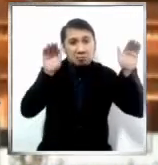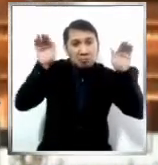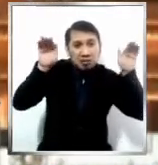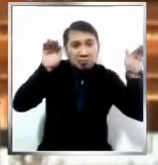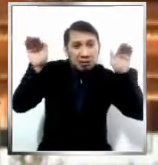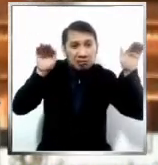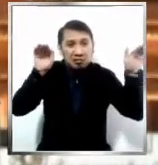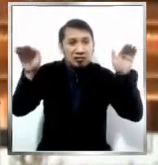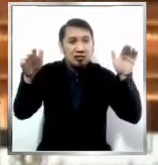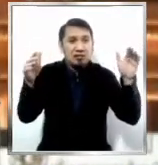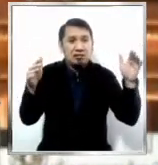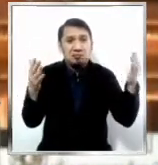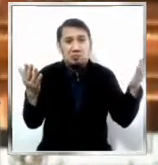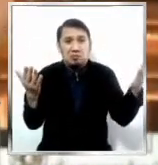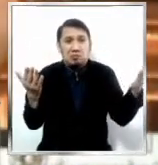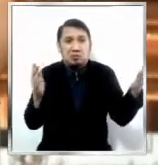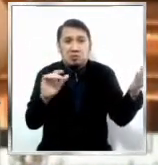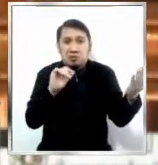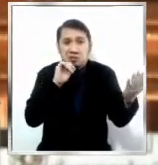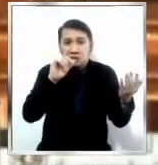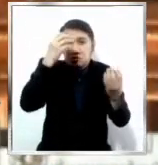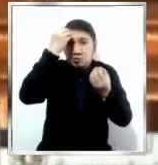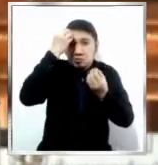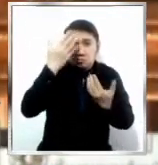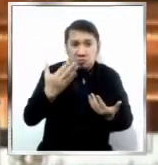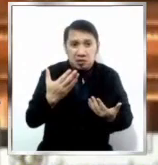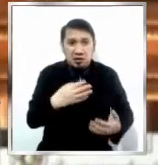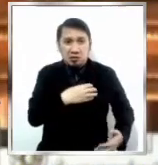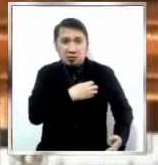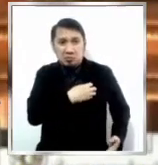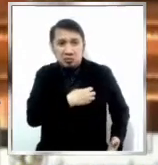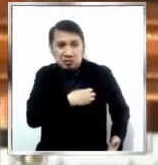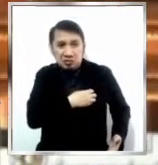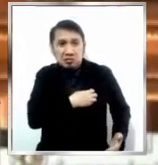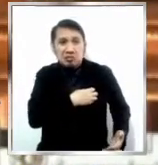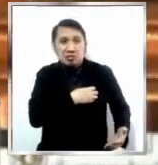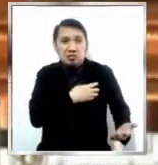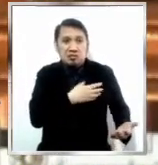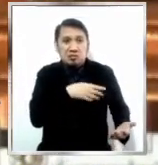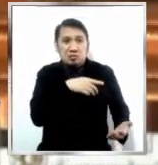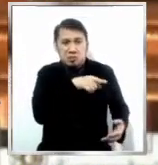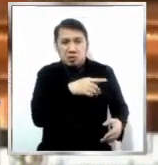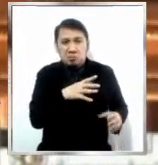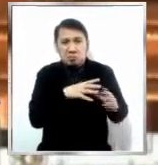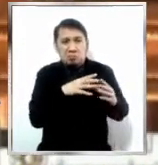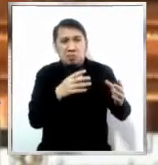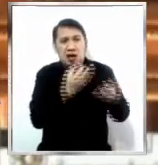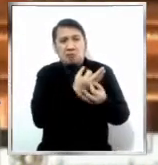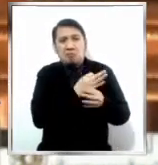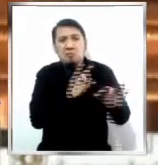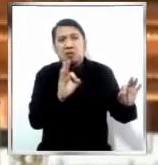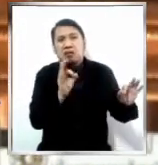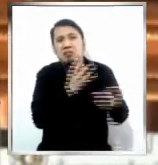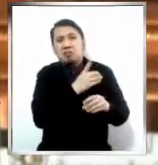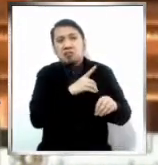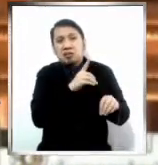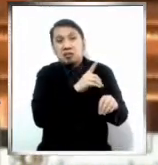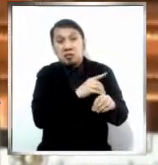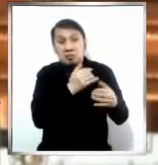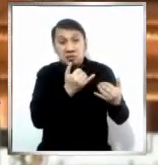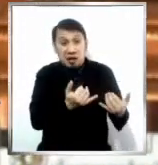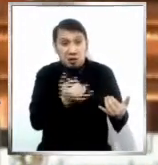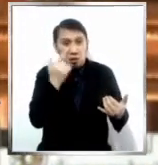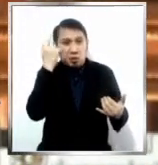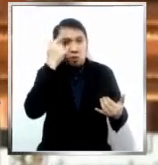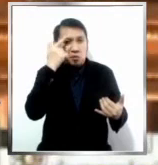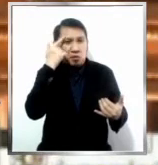not obeying the police. Being a democracy, nahihirapan ang gobyerno nila, just like